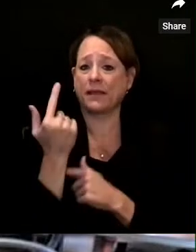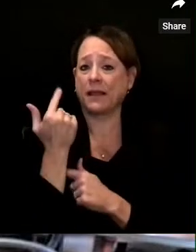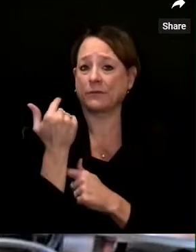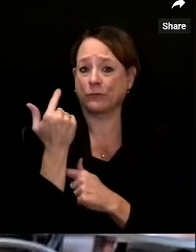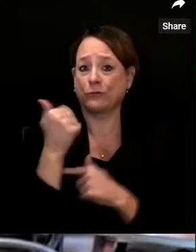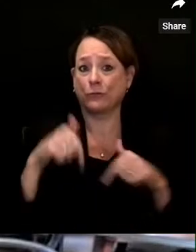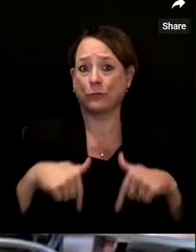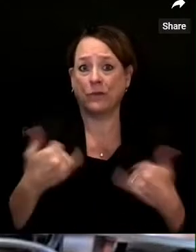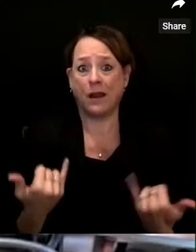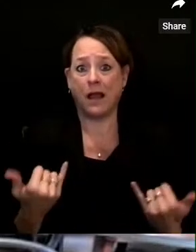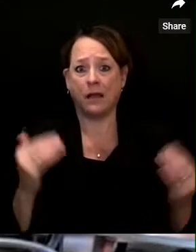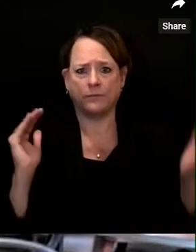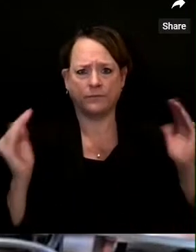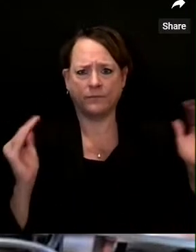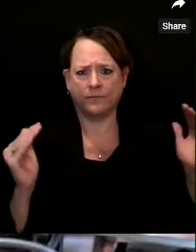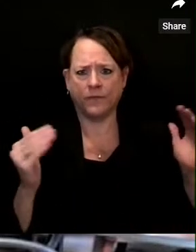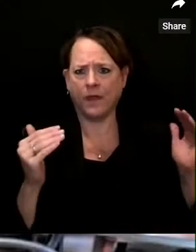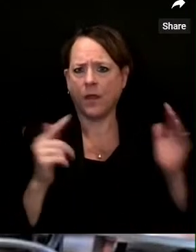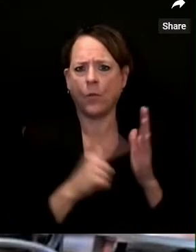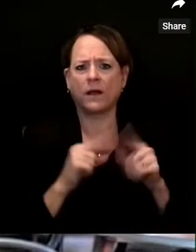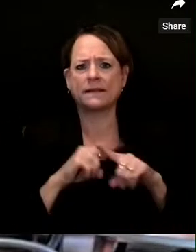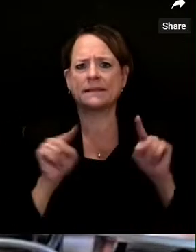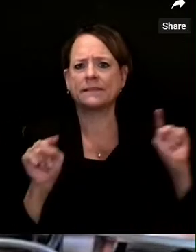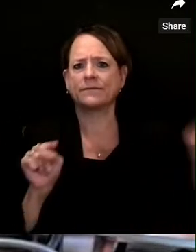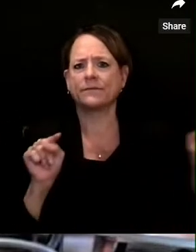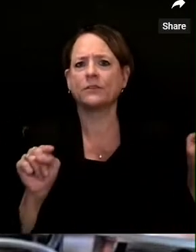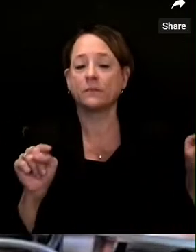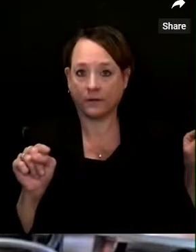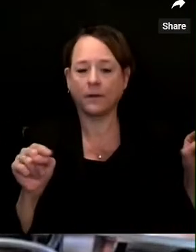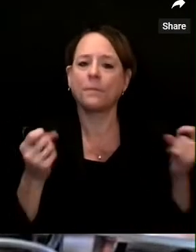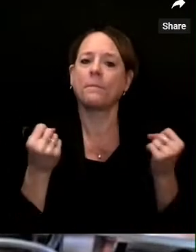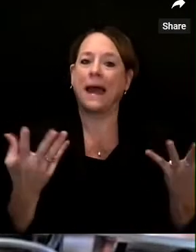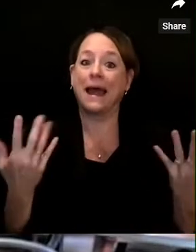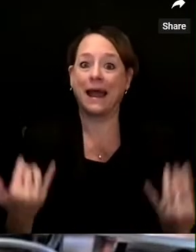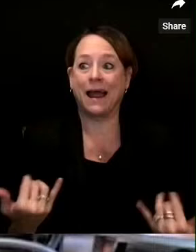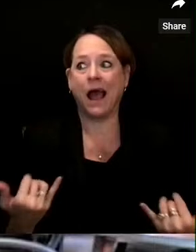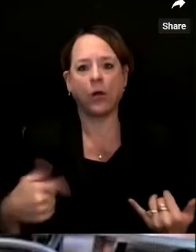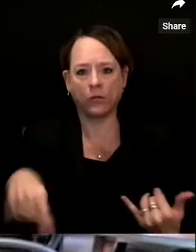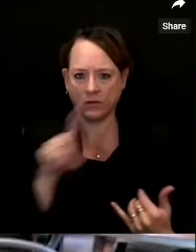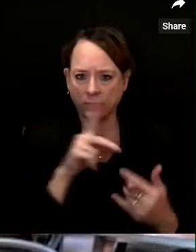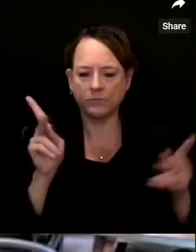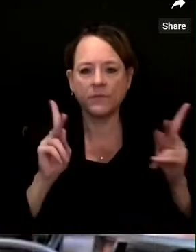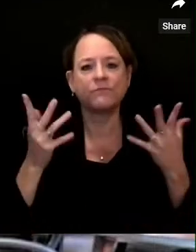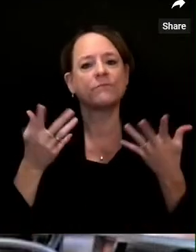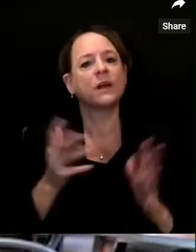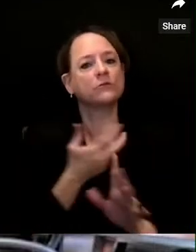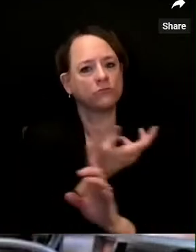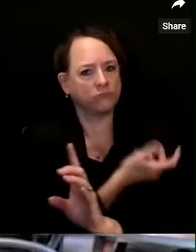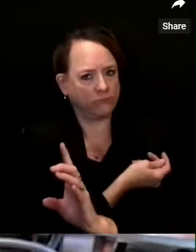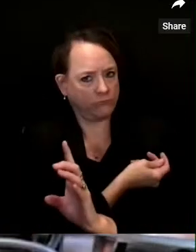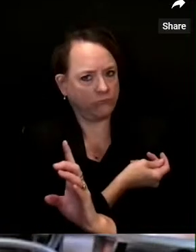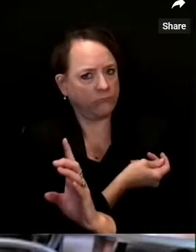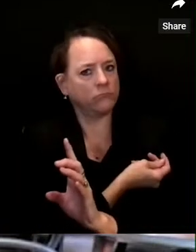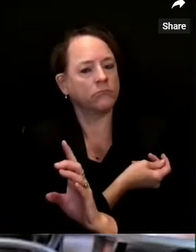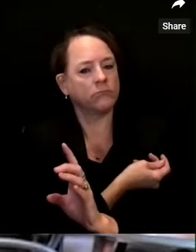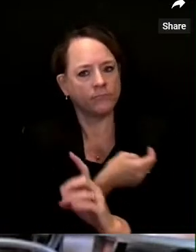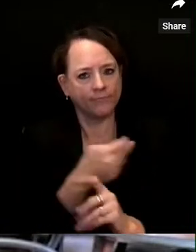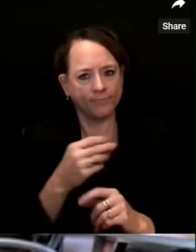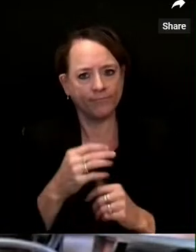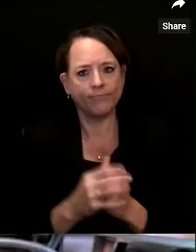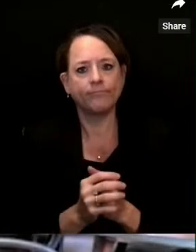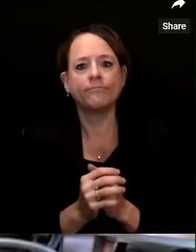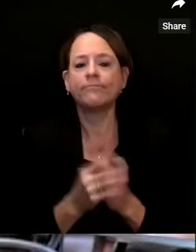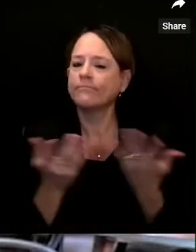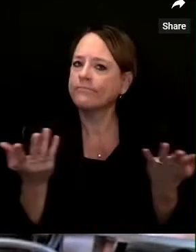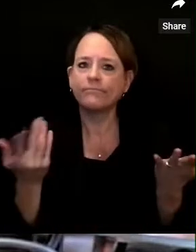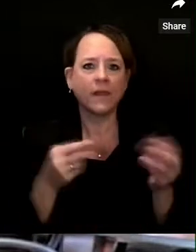people vaccinated against COVID-19. And what we know is that the vaccines are extremely effective. All three